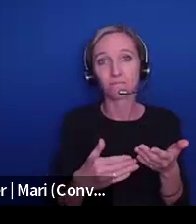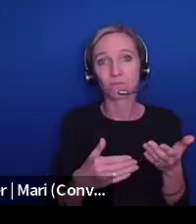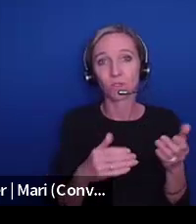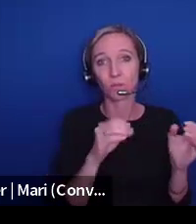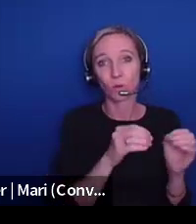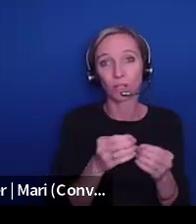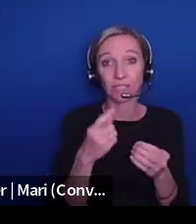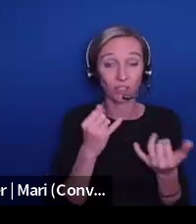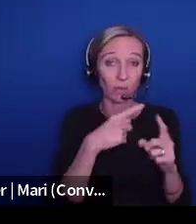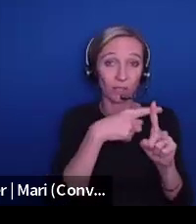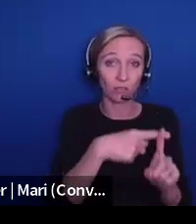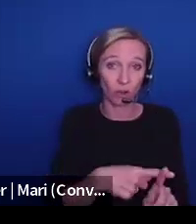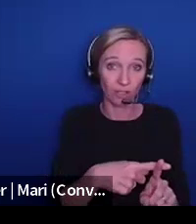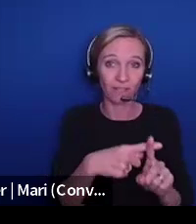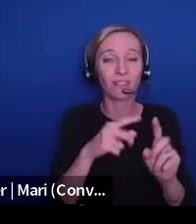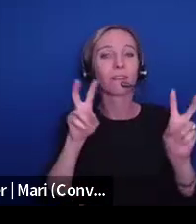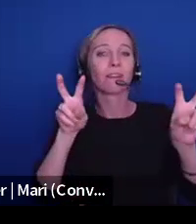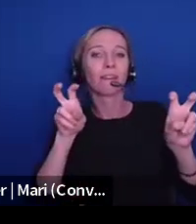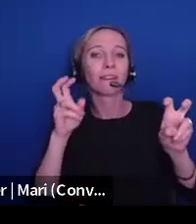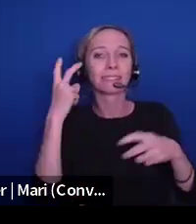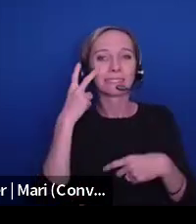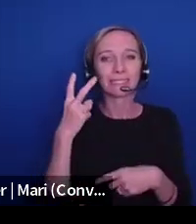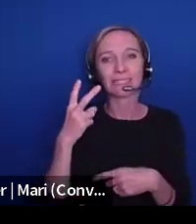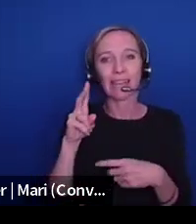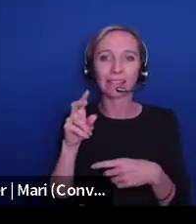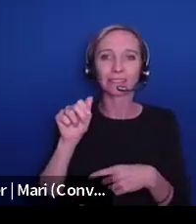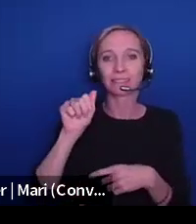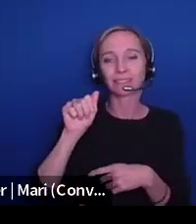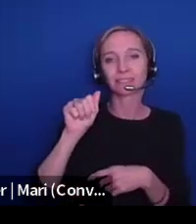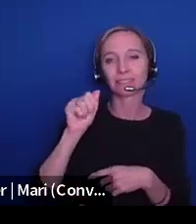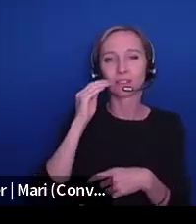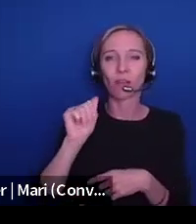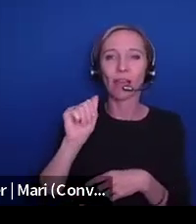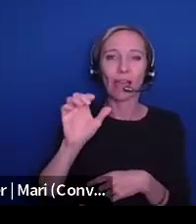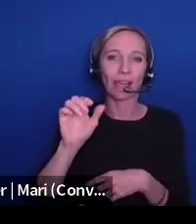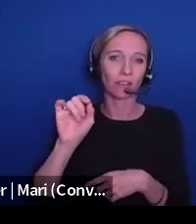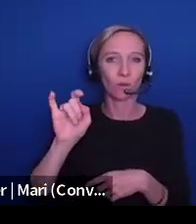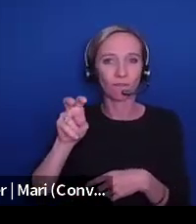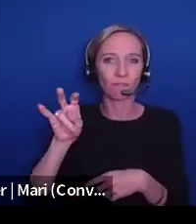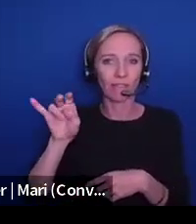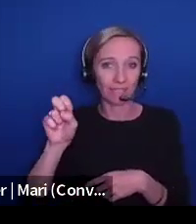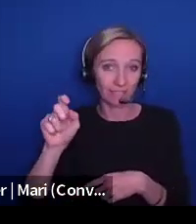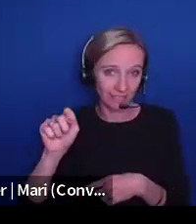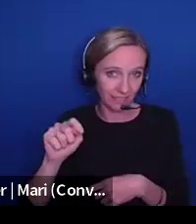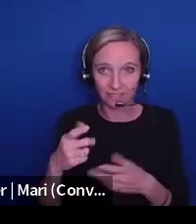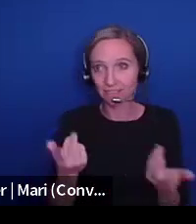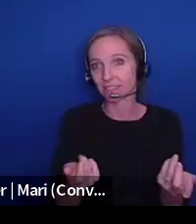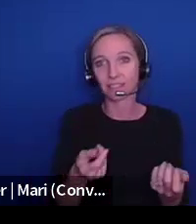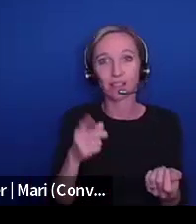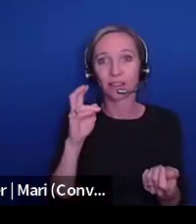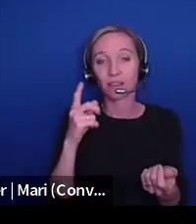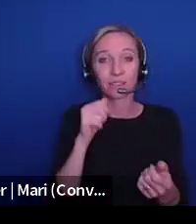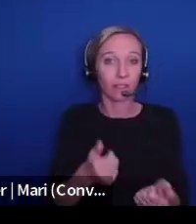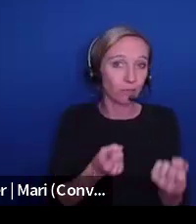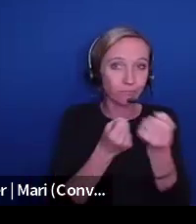some individuals are being seen as activists because they just have black people's interested art or indigenous